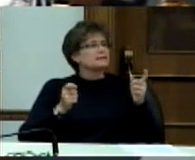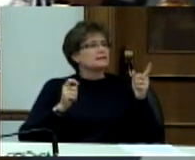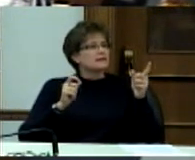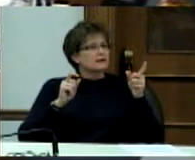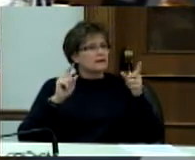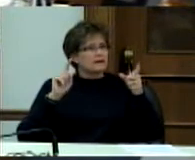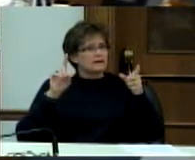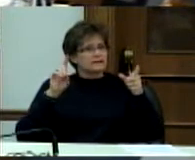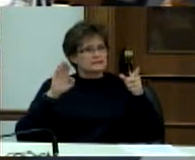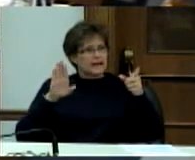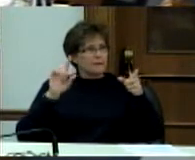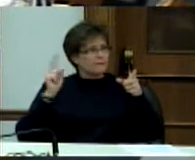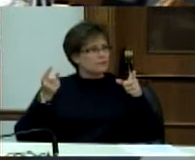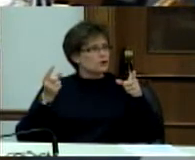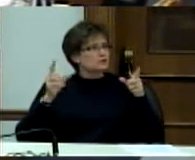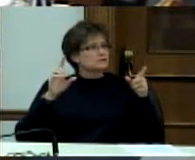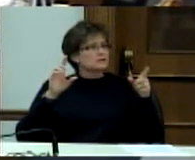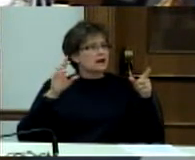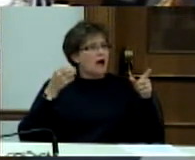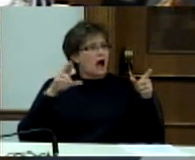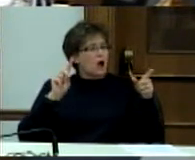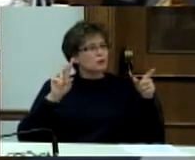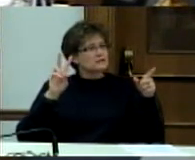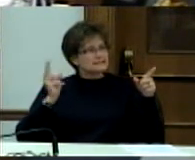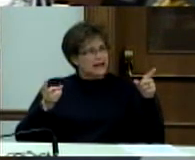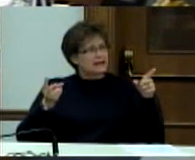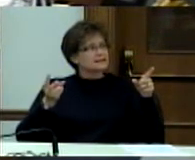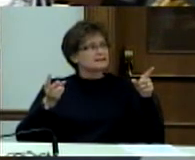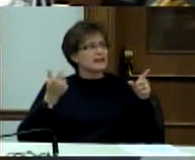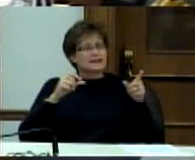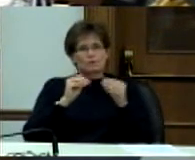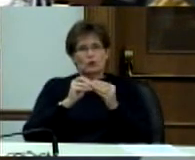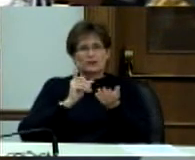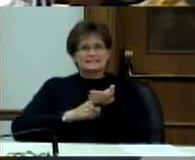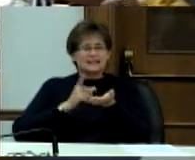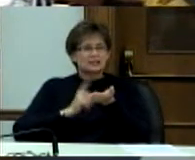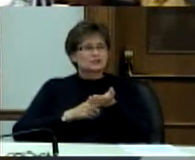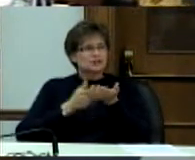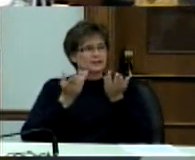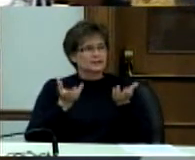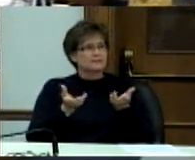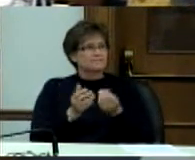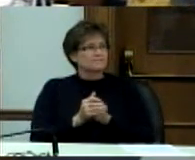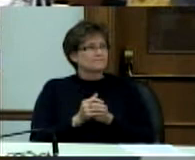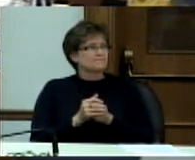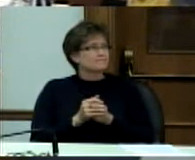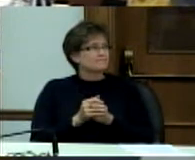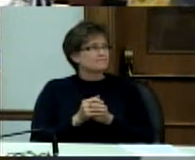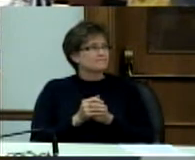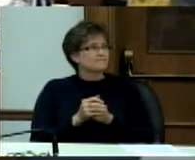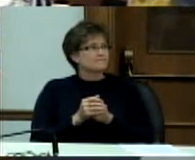moved. Second. We have a motion and a second to rescind the named policies. Any further discussion on those?